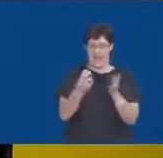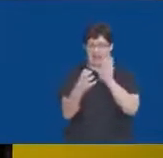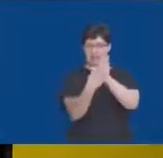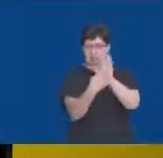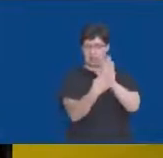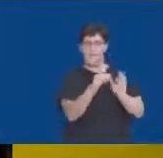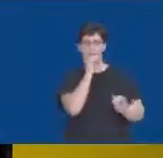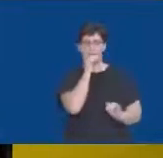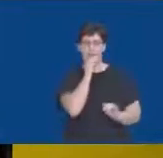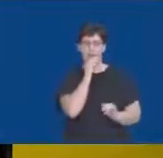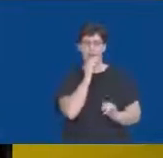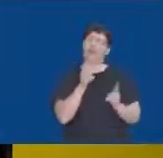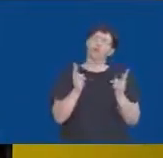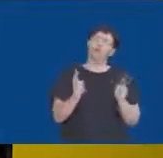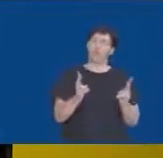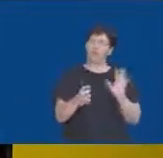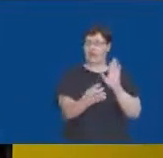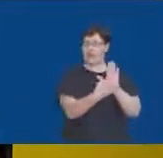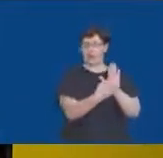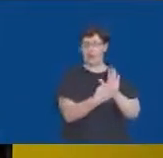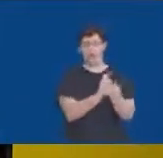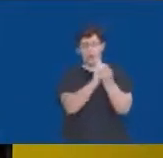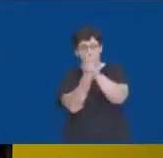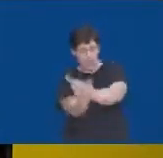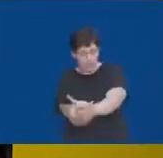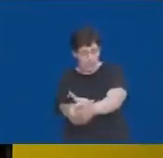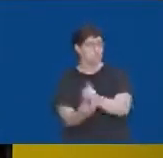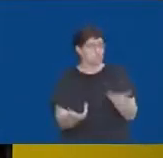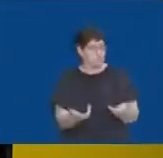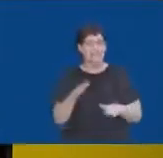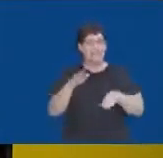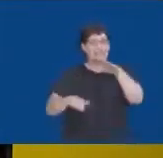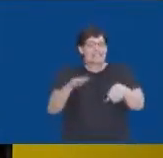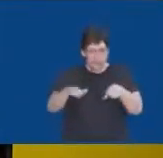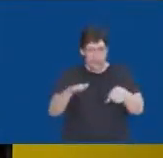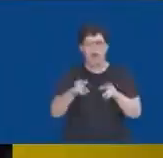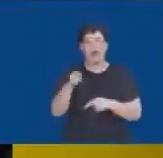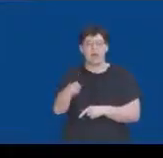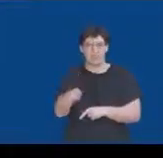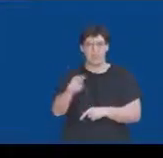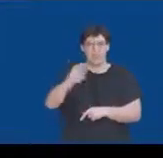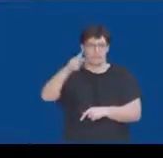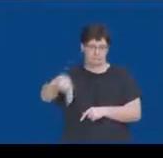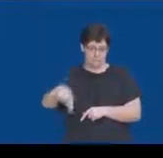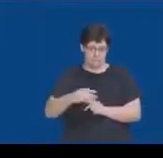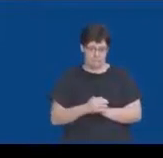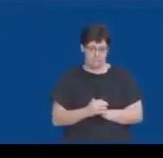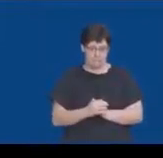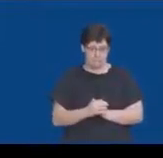now changed from just a plain diagram that you've got to something that you're going to deal with very similar to you would deal with maps.